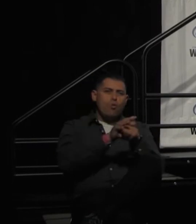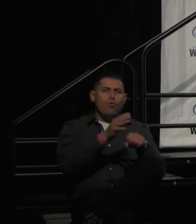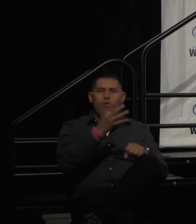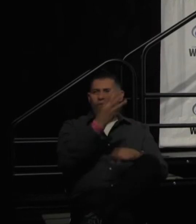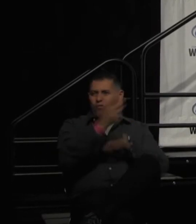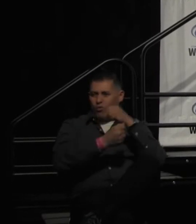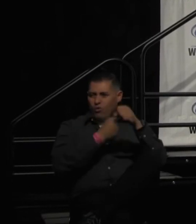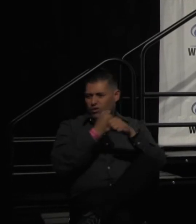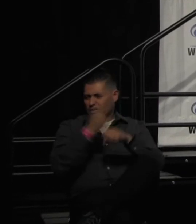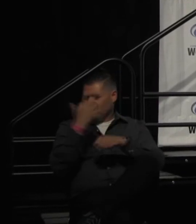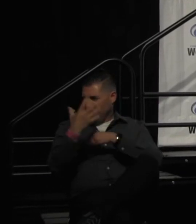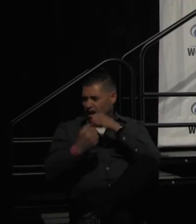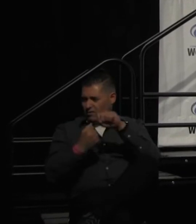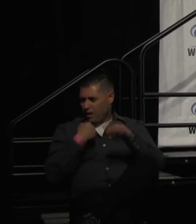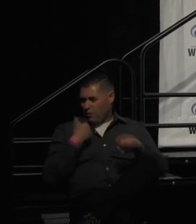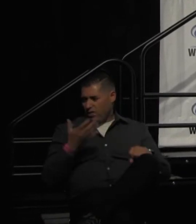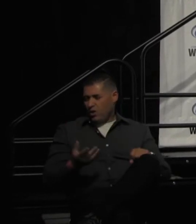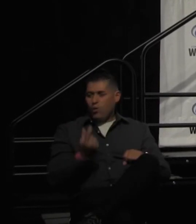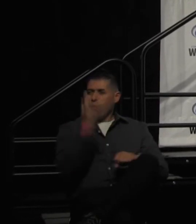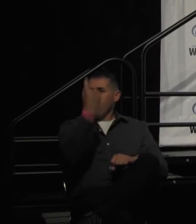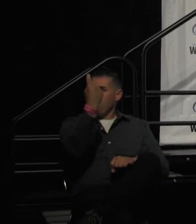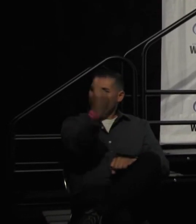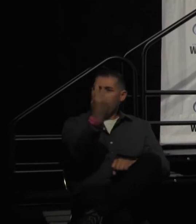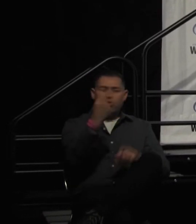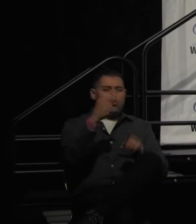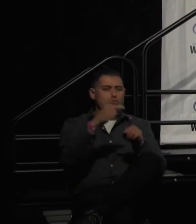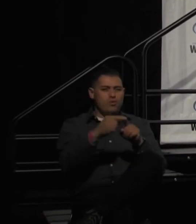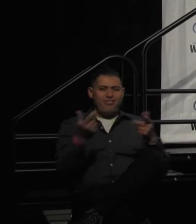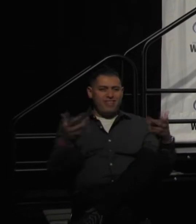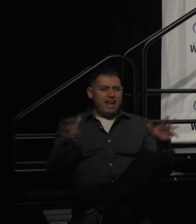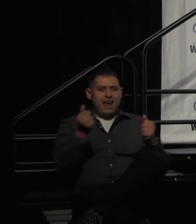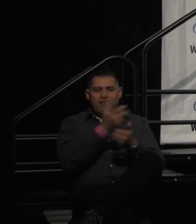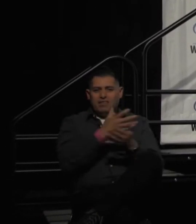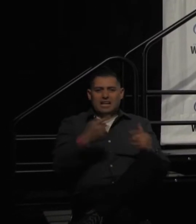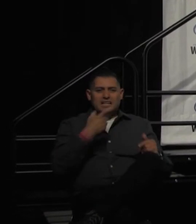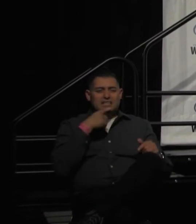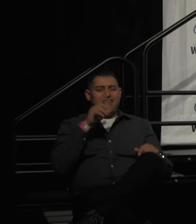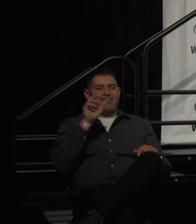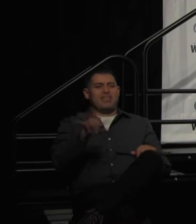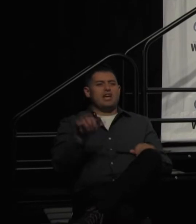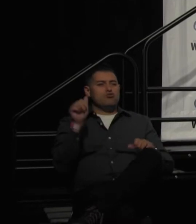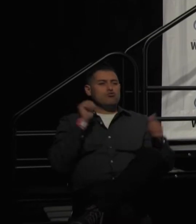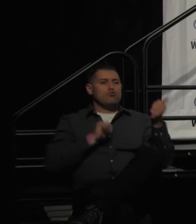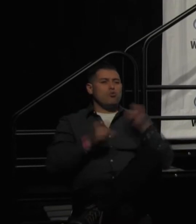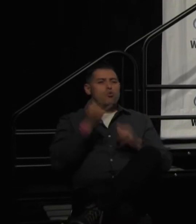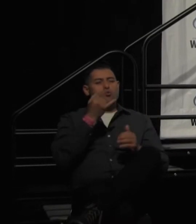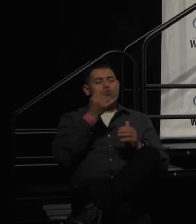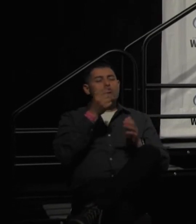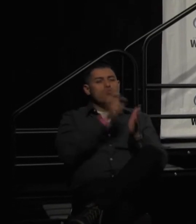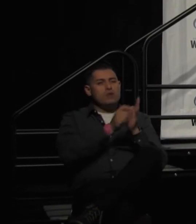5 years I was there. One word. Everything I said on that show was written by